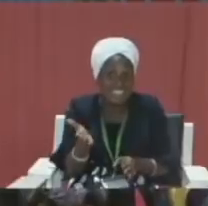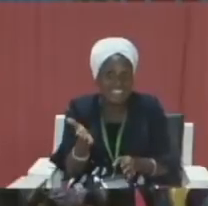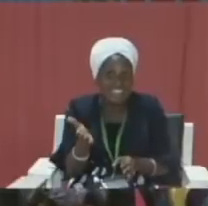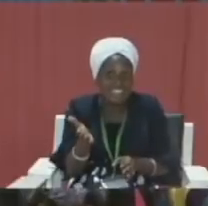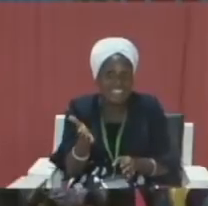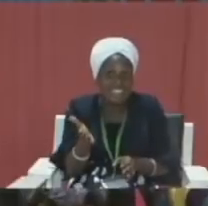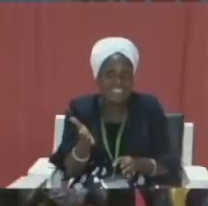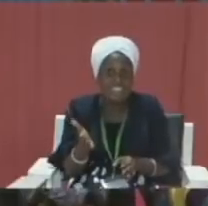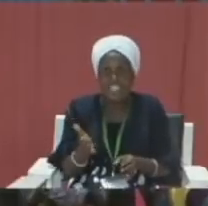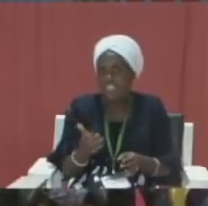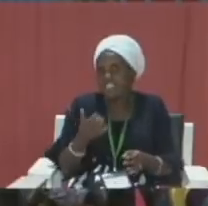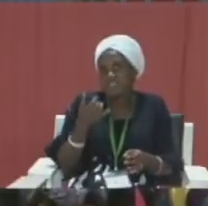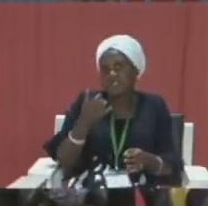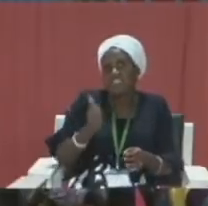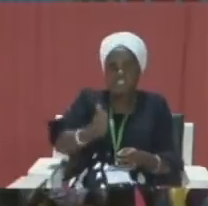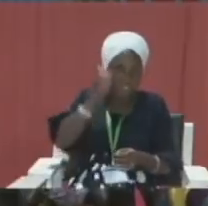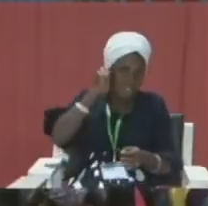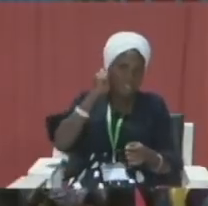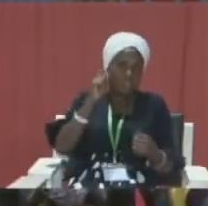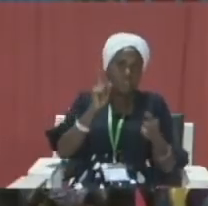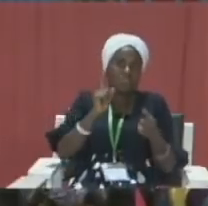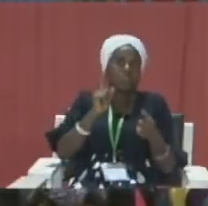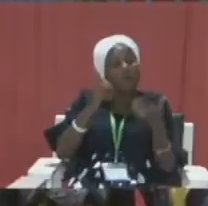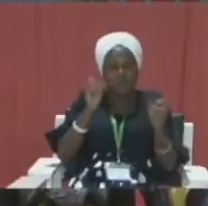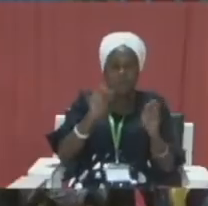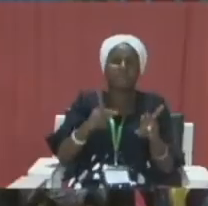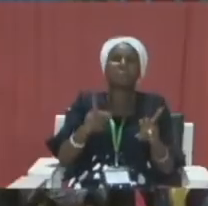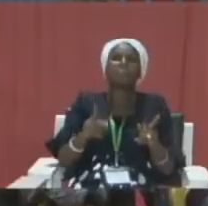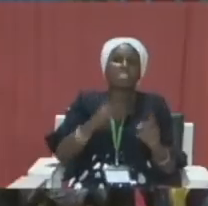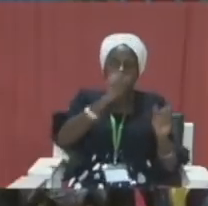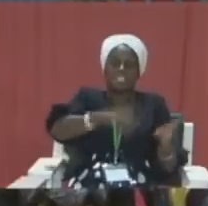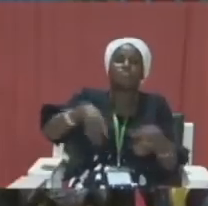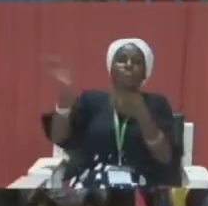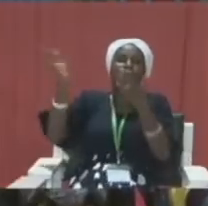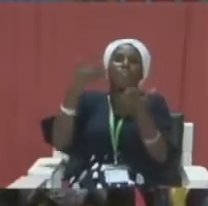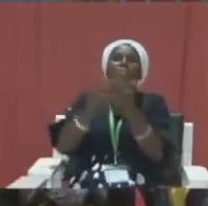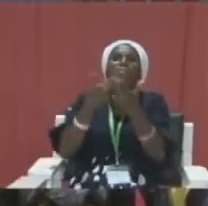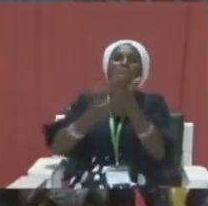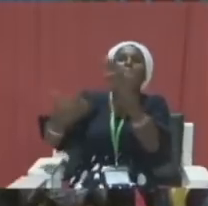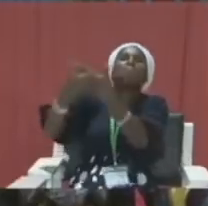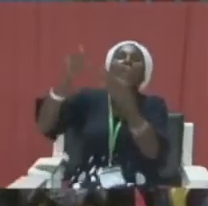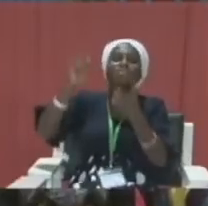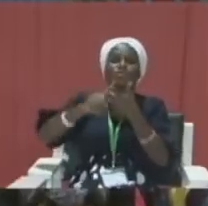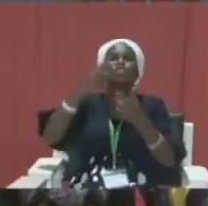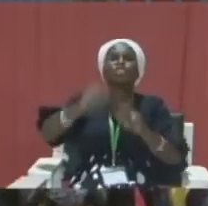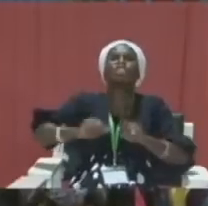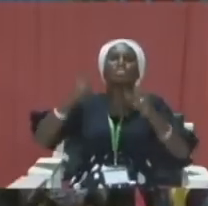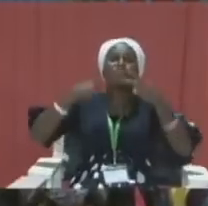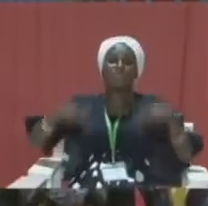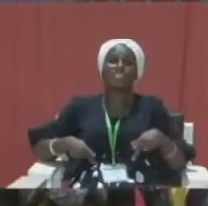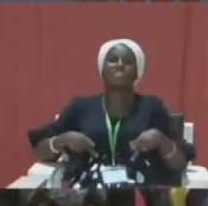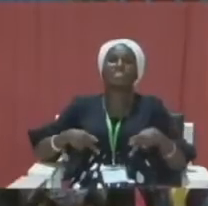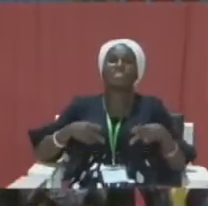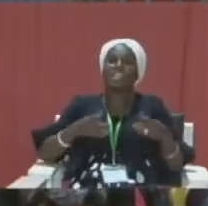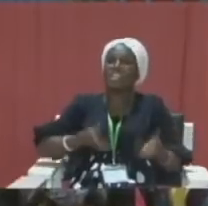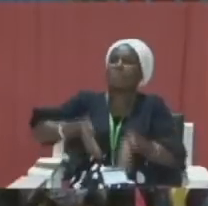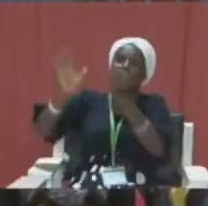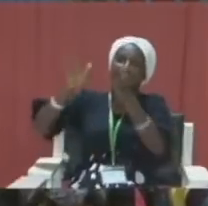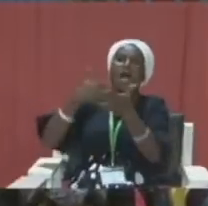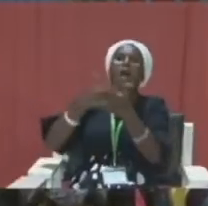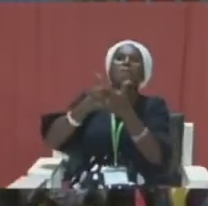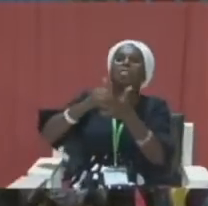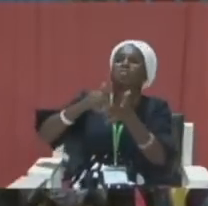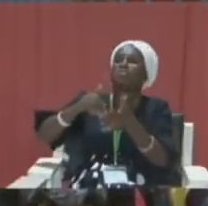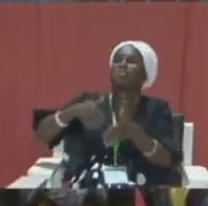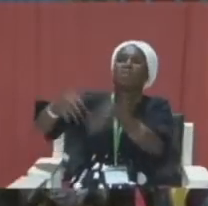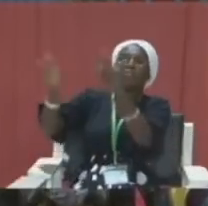amendments, he took the money back to the chief priest. In the morning, before Jesus was put on the cross, they